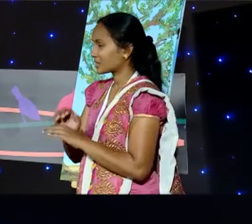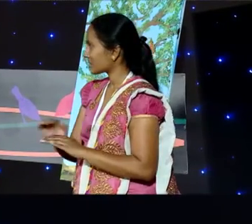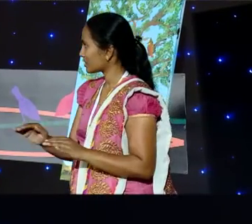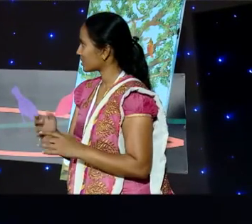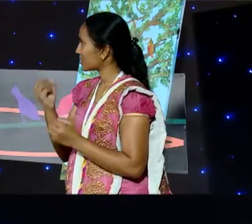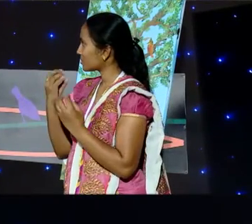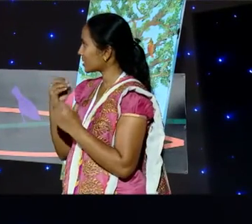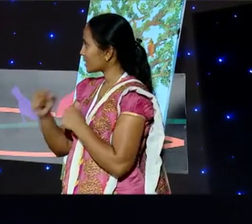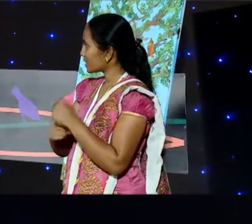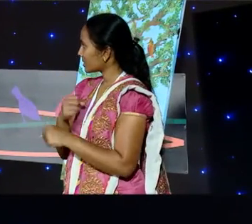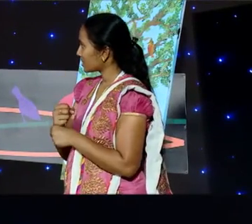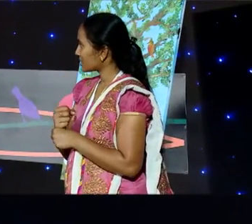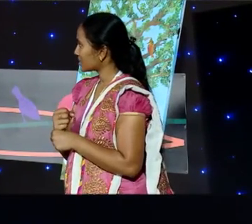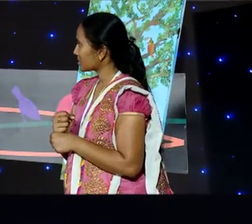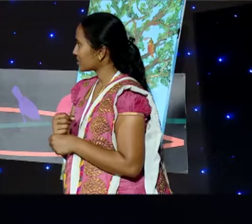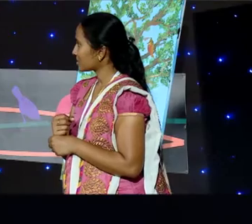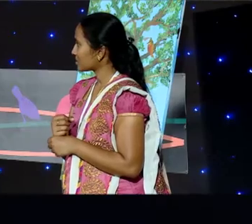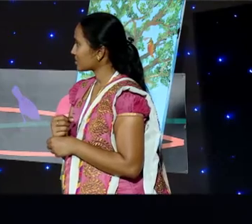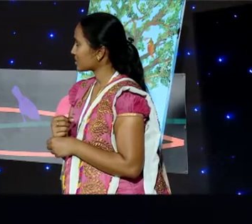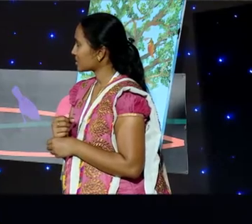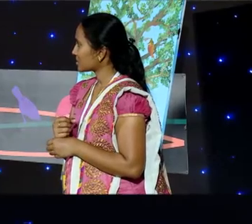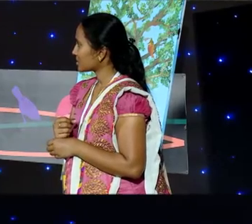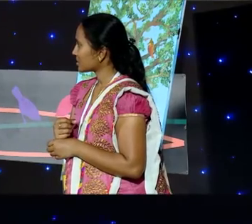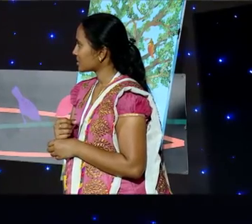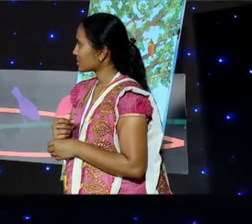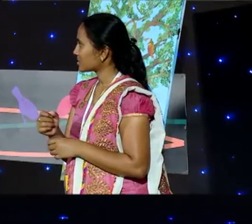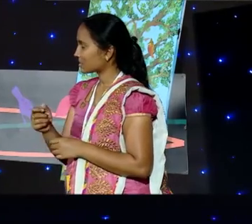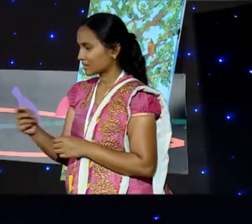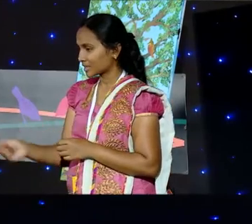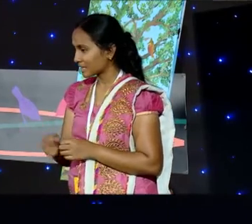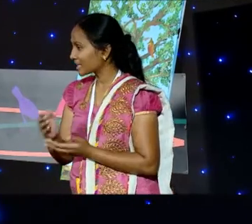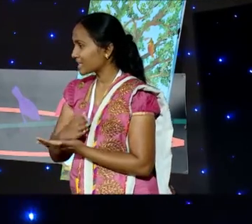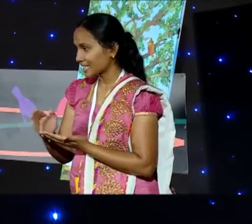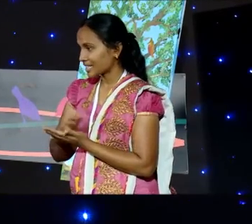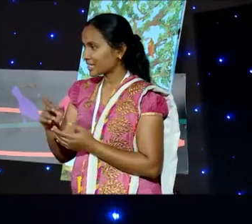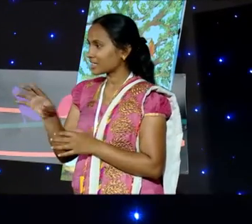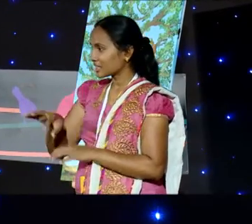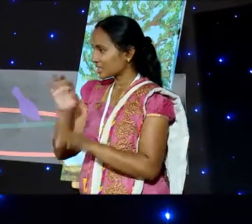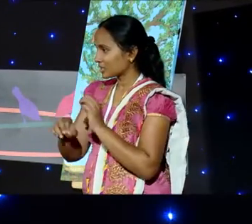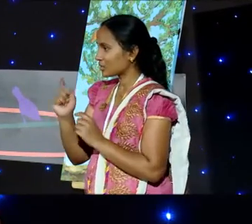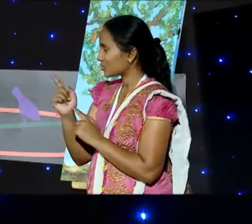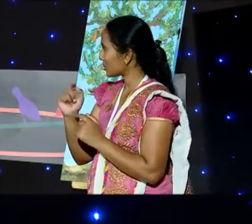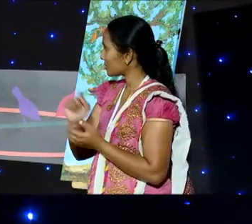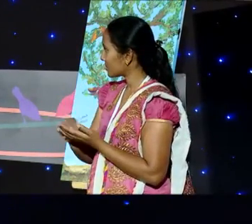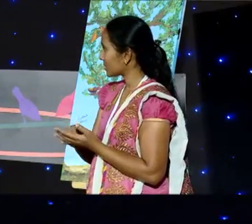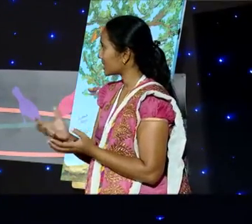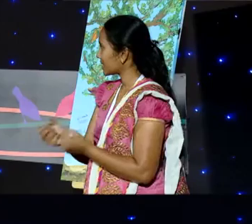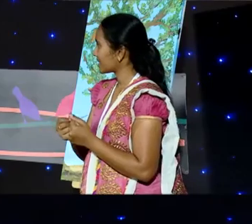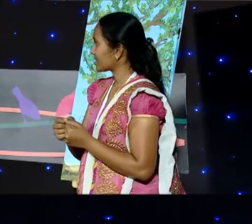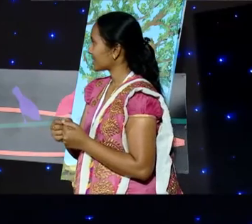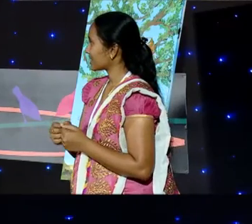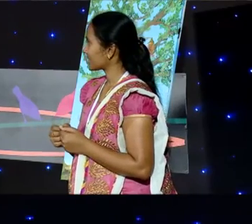so many decades. And so as she's going through the trash, she picks up those small pencils that people have thrown away, those chewed up erasers,